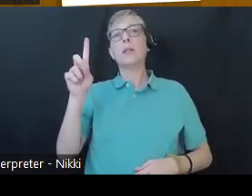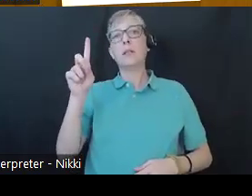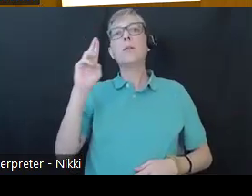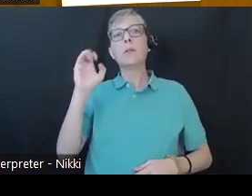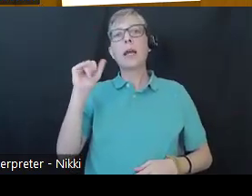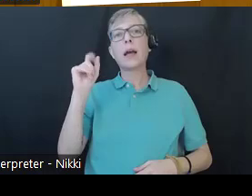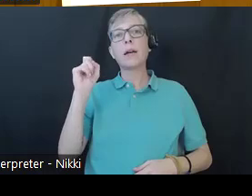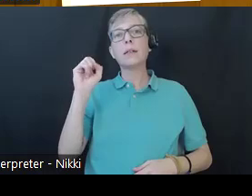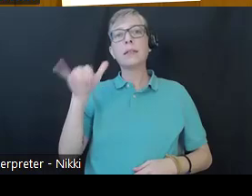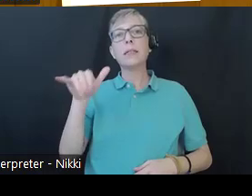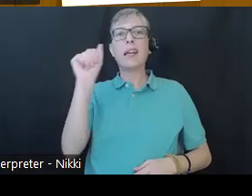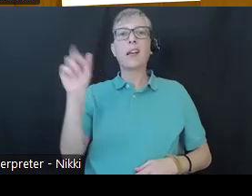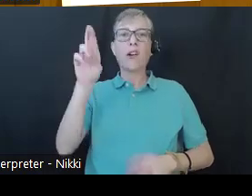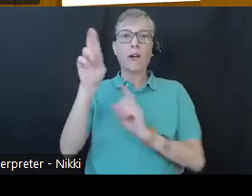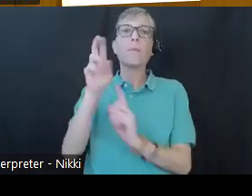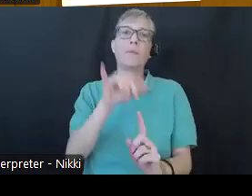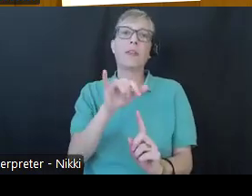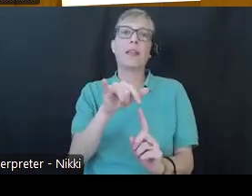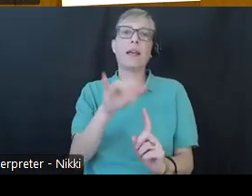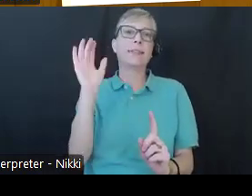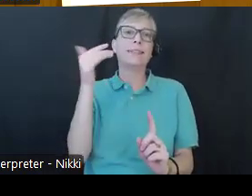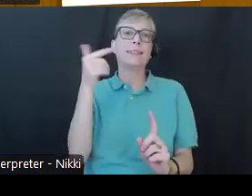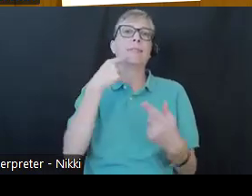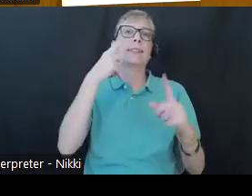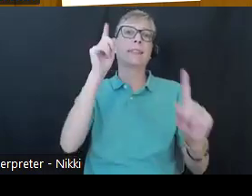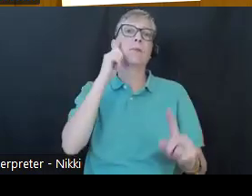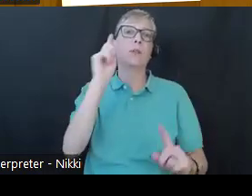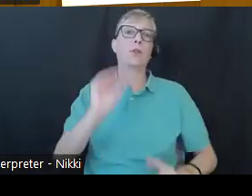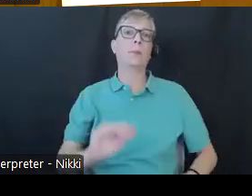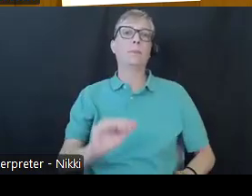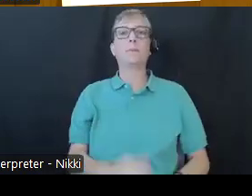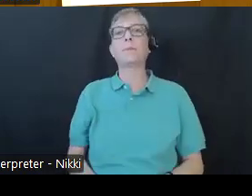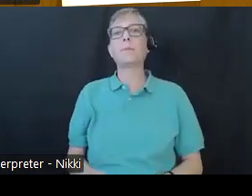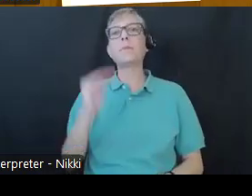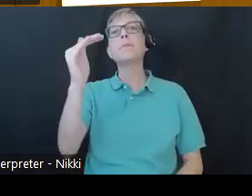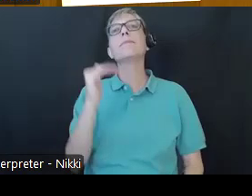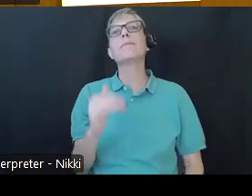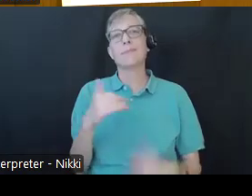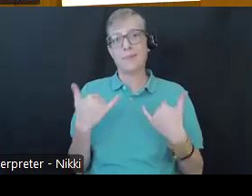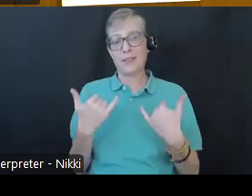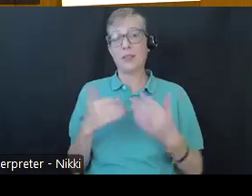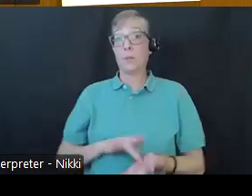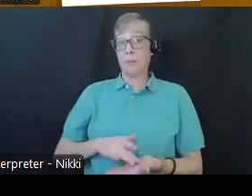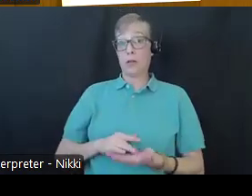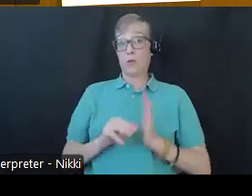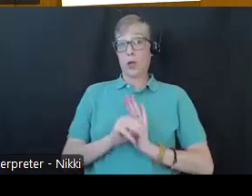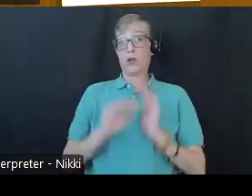Now, moving up here a bit to the psychopathology model, I'll spend a little bit of time